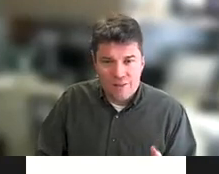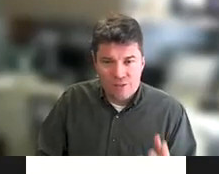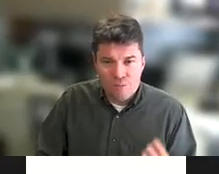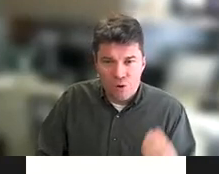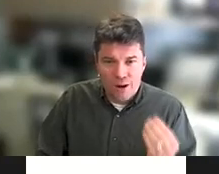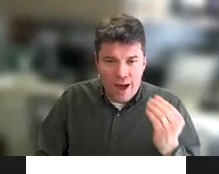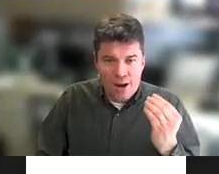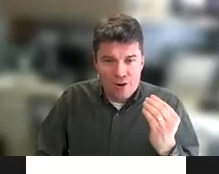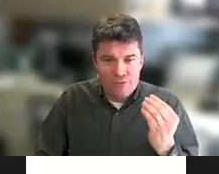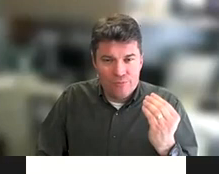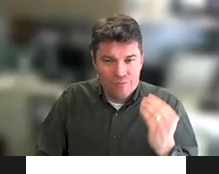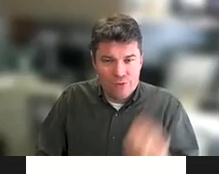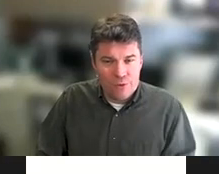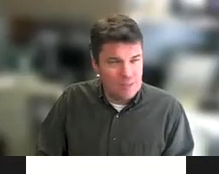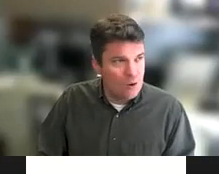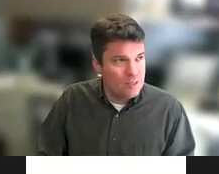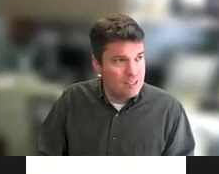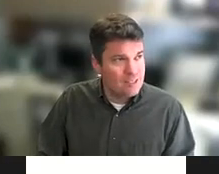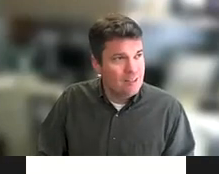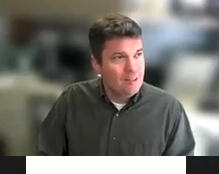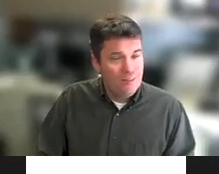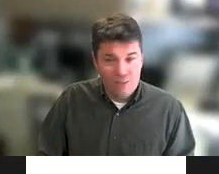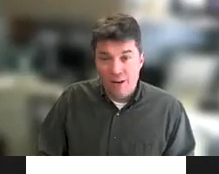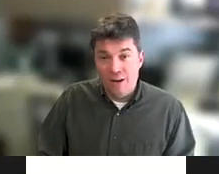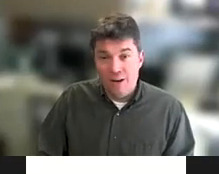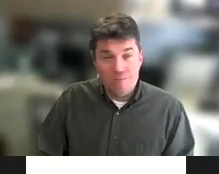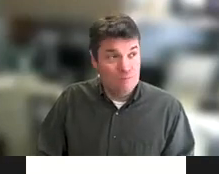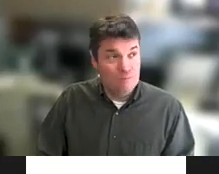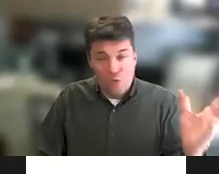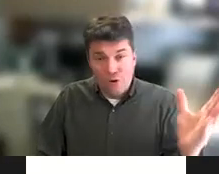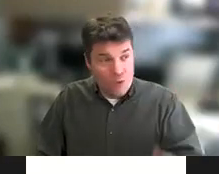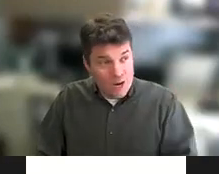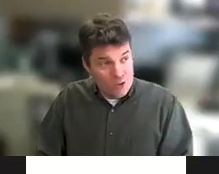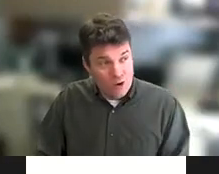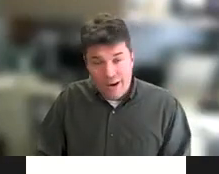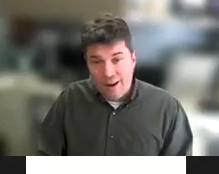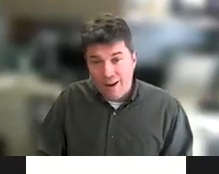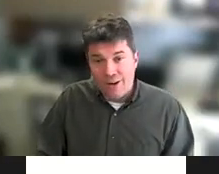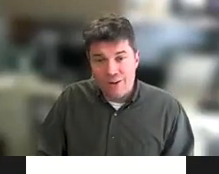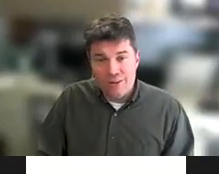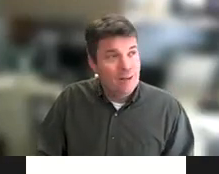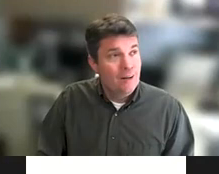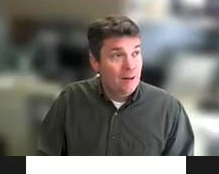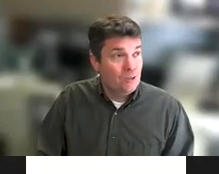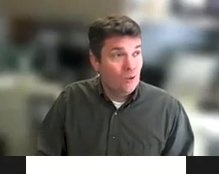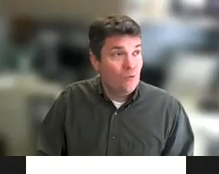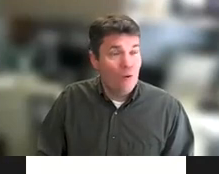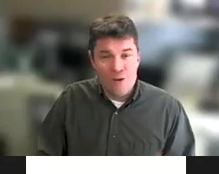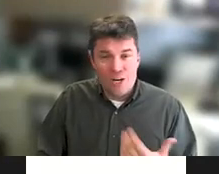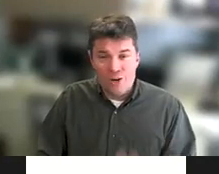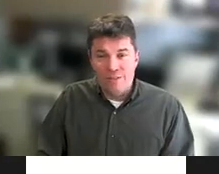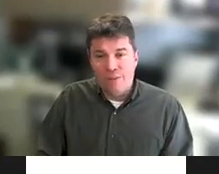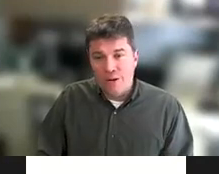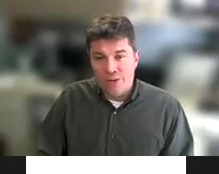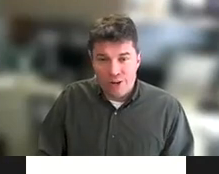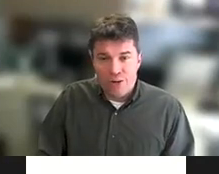the soft and more higher frequency noises, they are over in the range where I cannot hear. And so